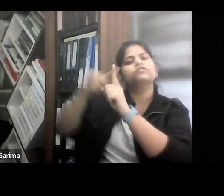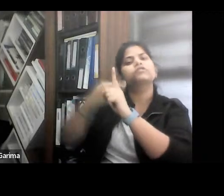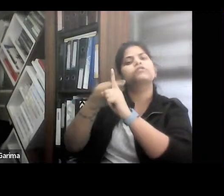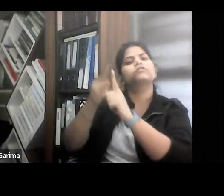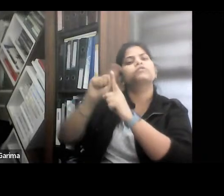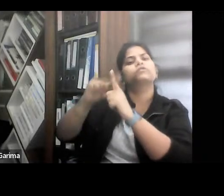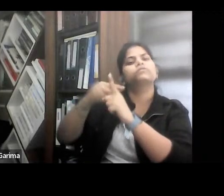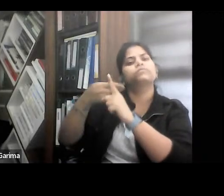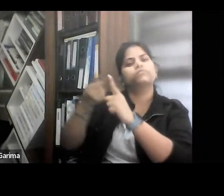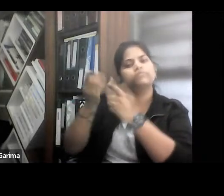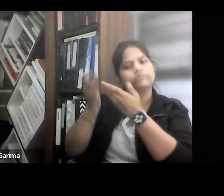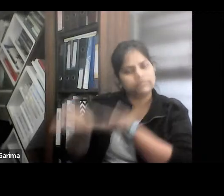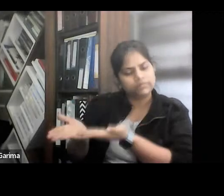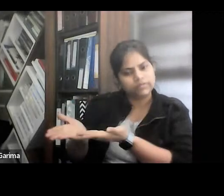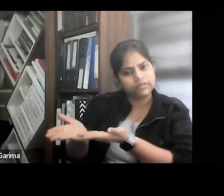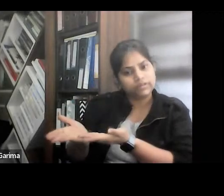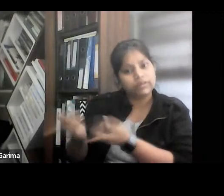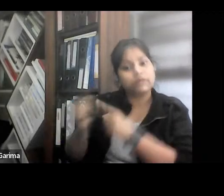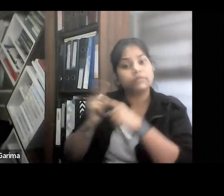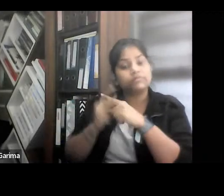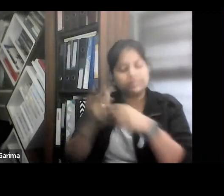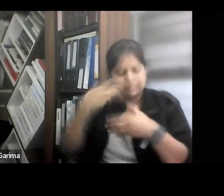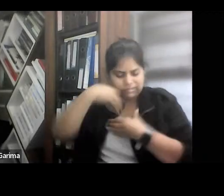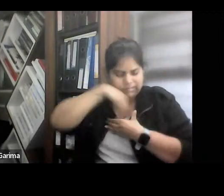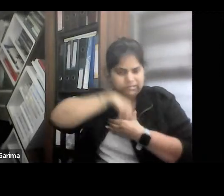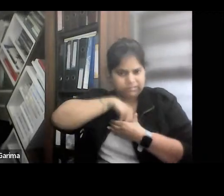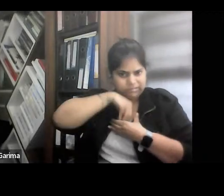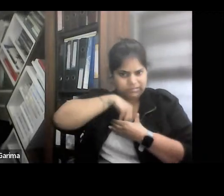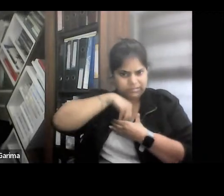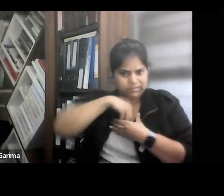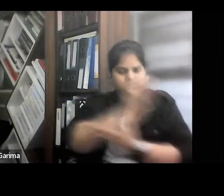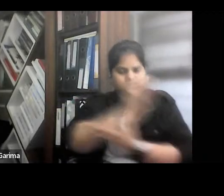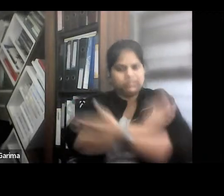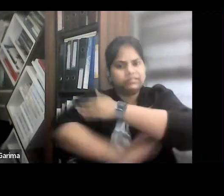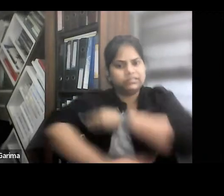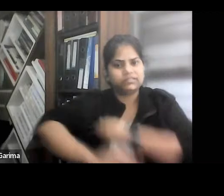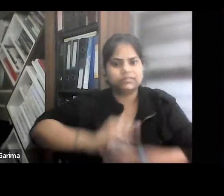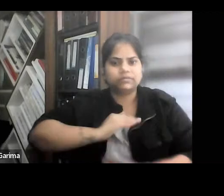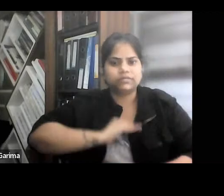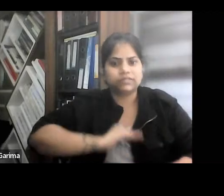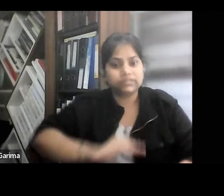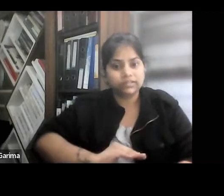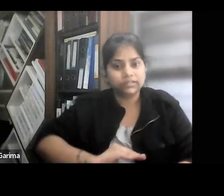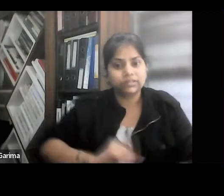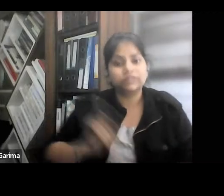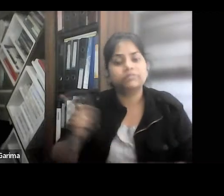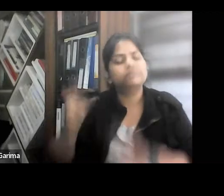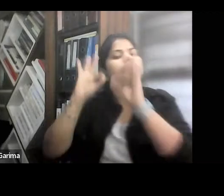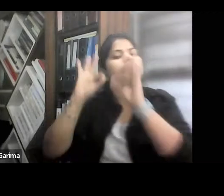and insights of disabled children and their families.